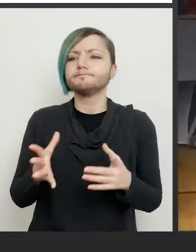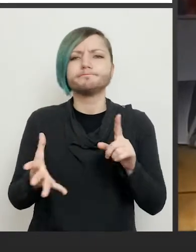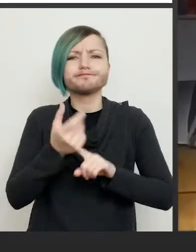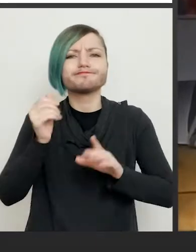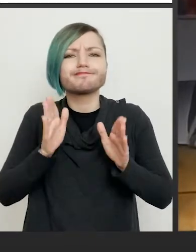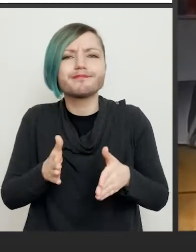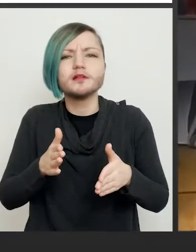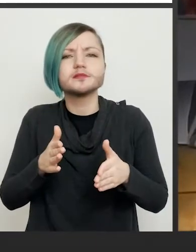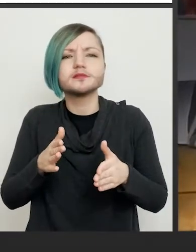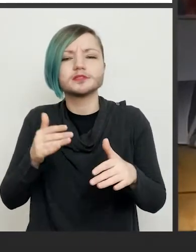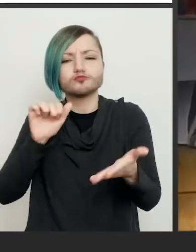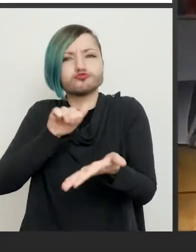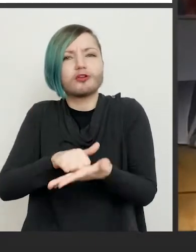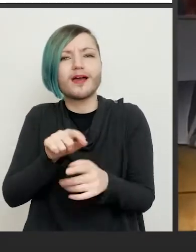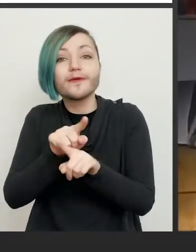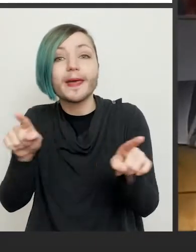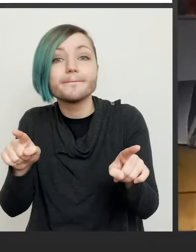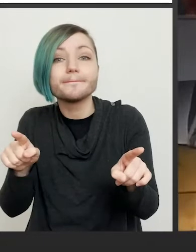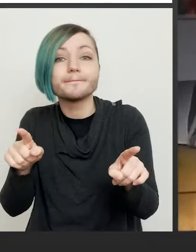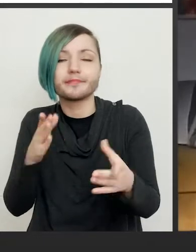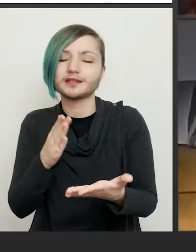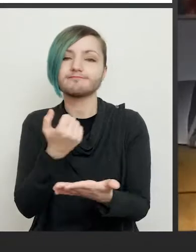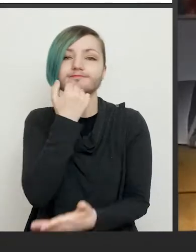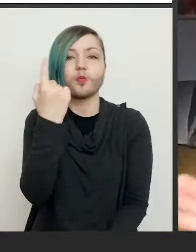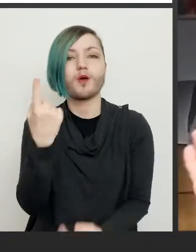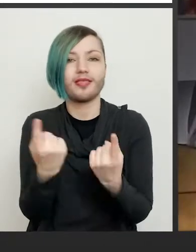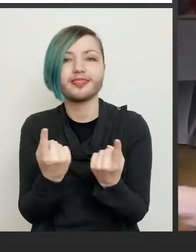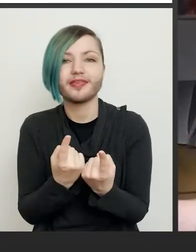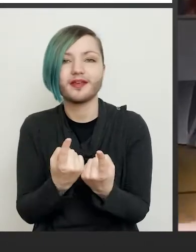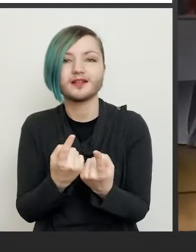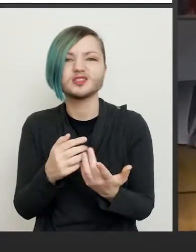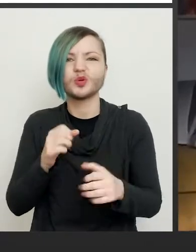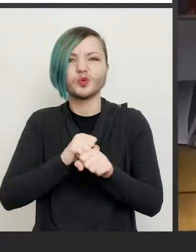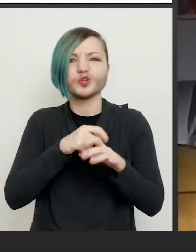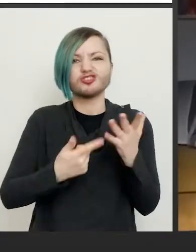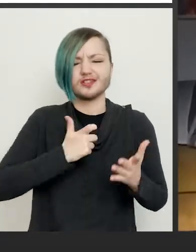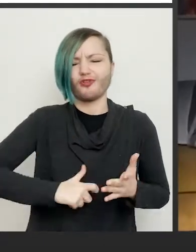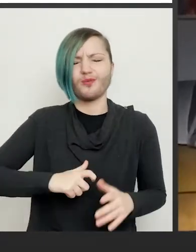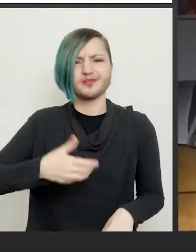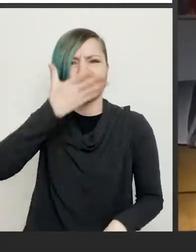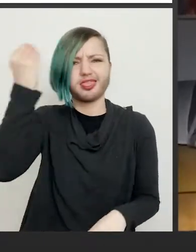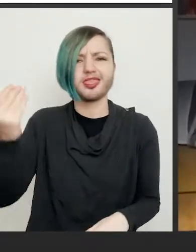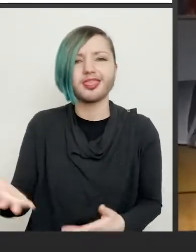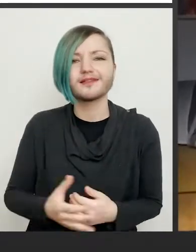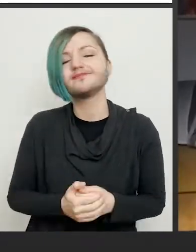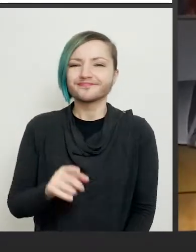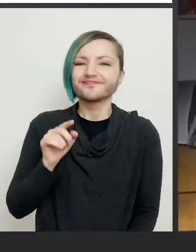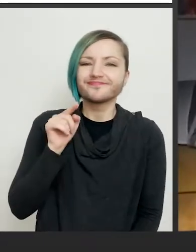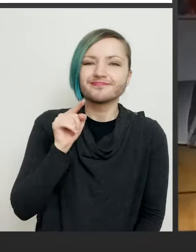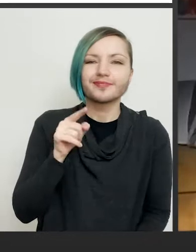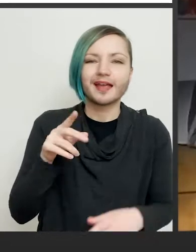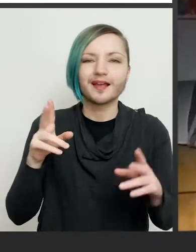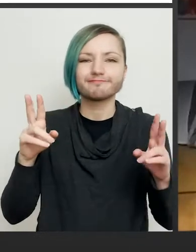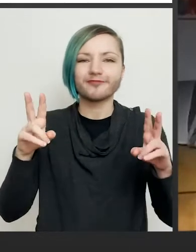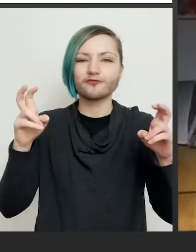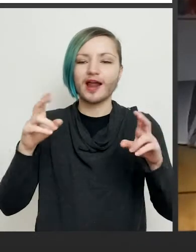what works for them, because that's the most important thing, and forget all of those gender roles. That phrase, gender roles are dead, is